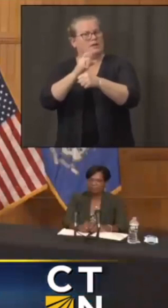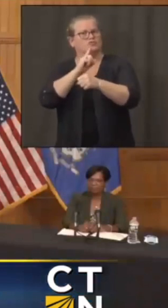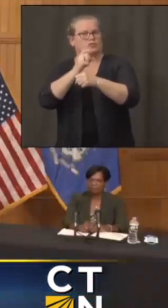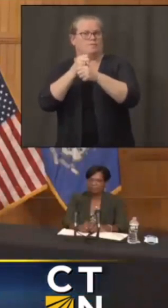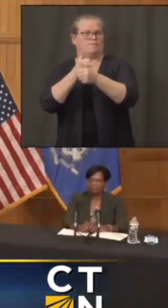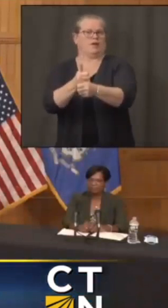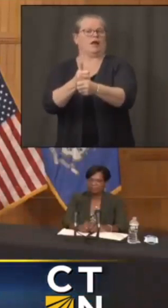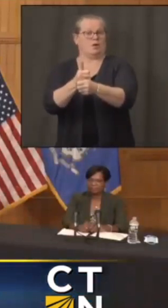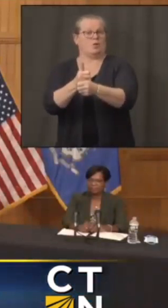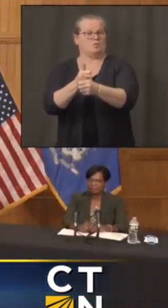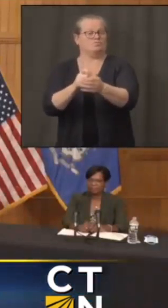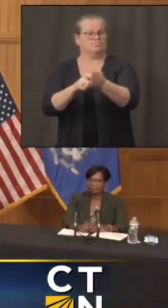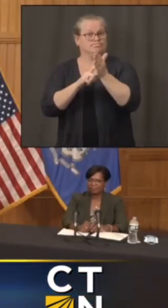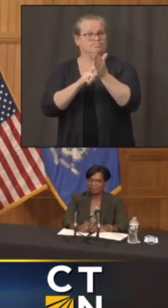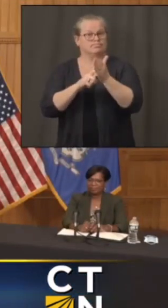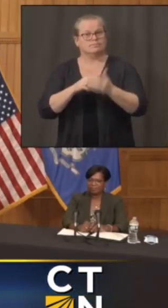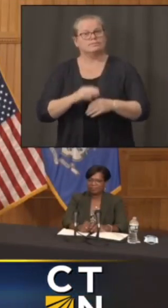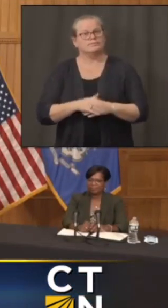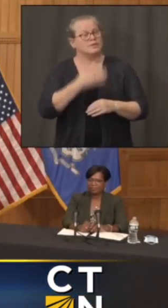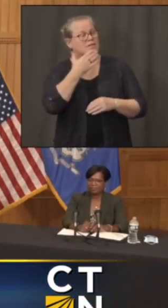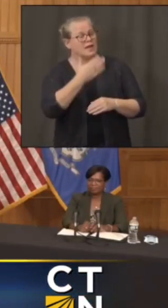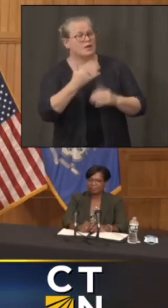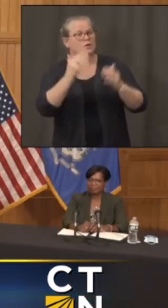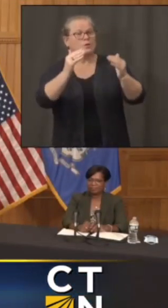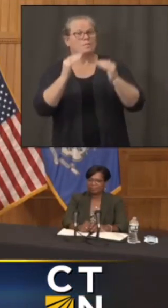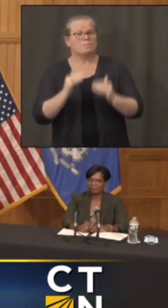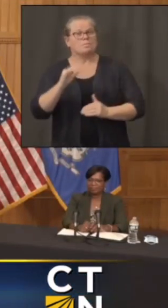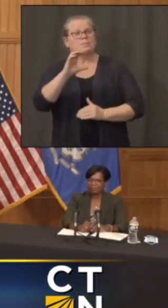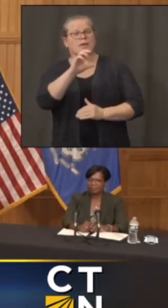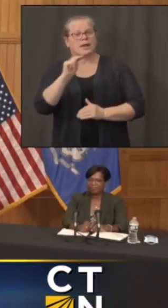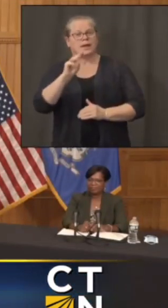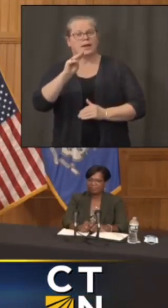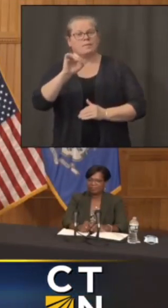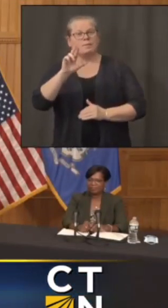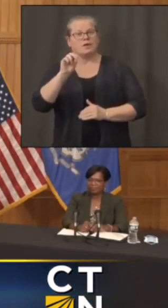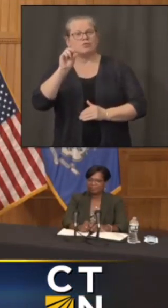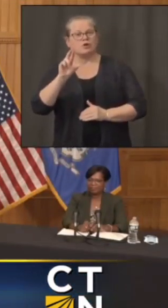Thank you. You're welcome. The Connecticut Mirror.